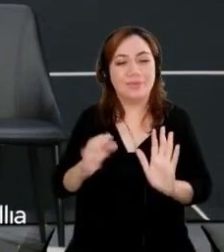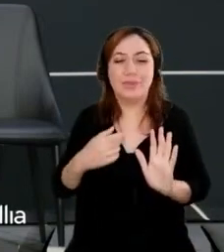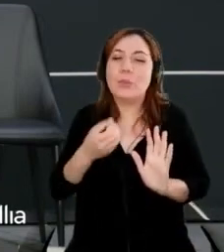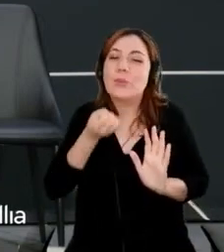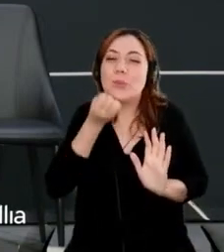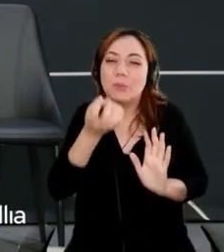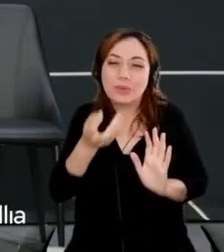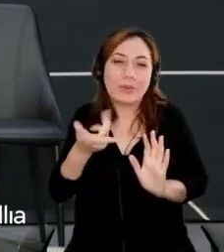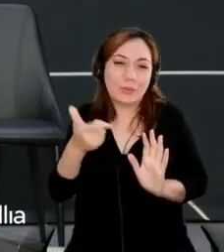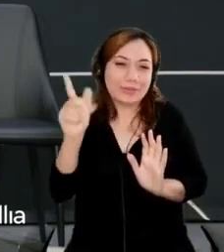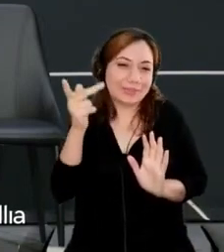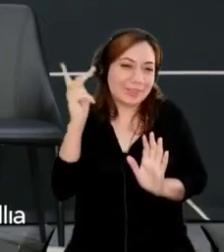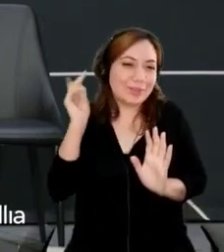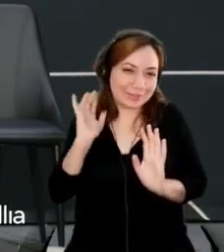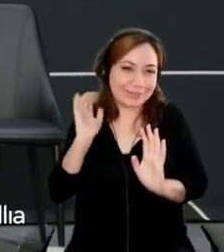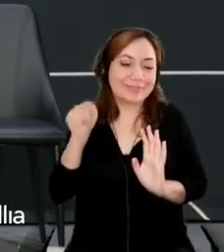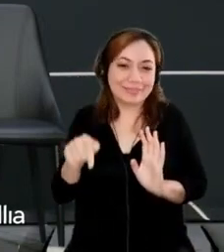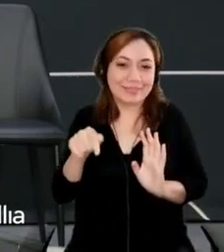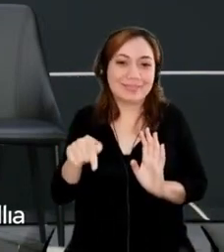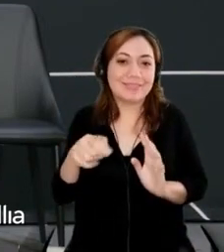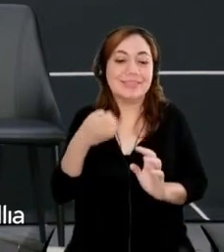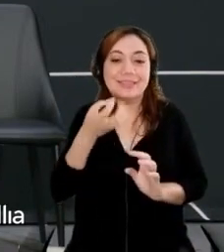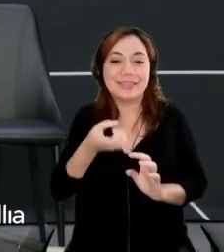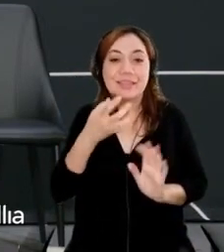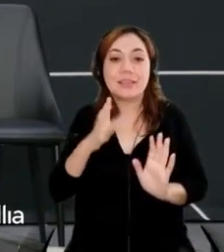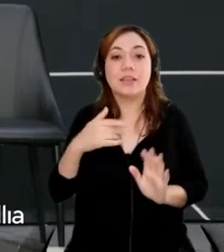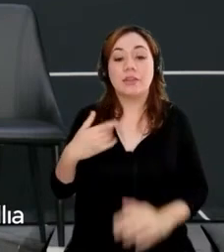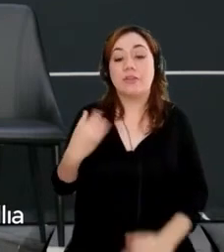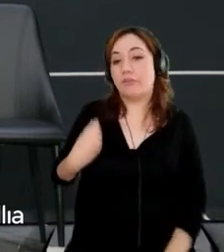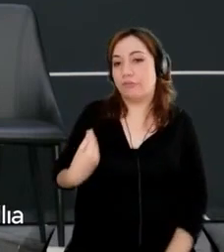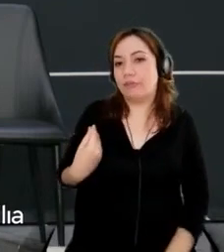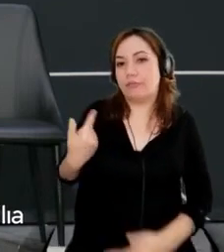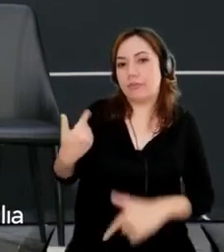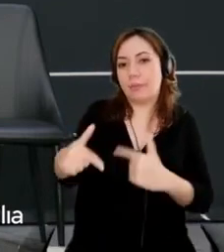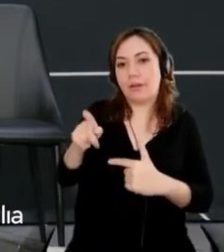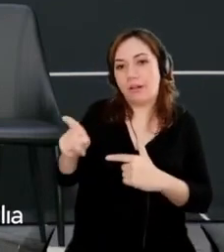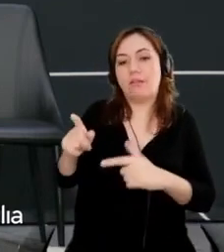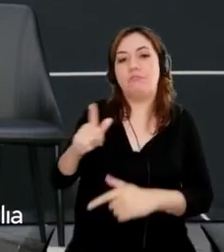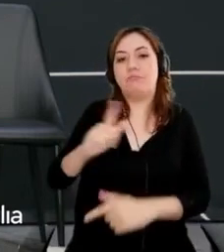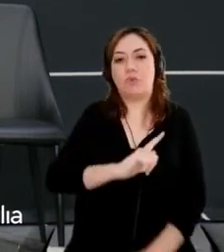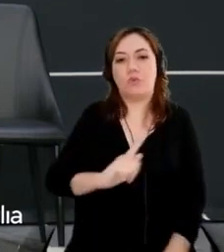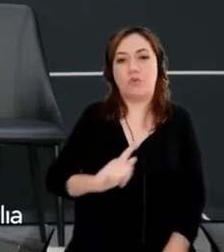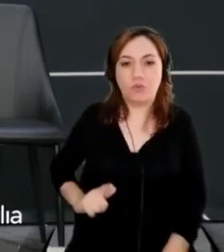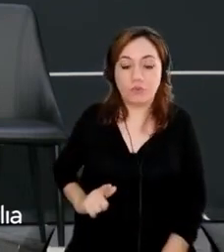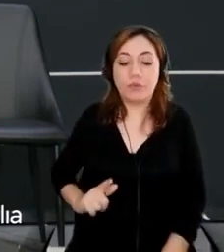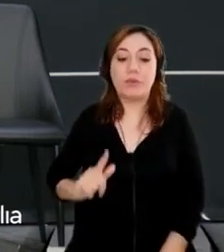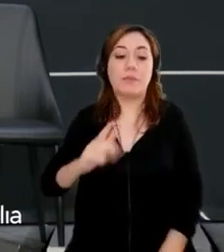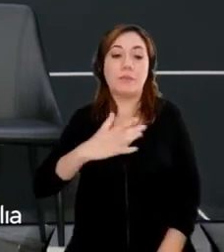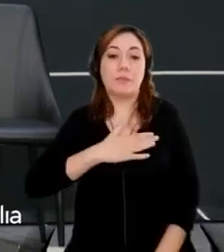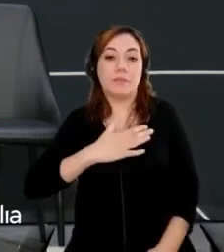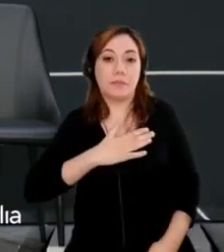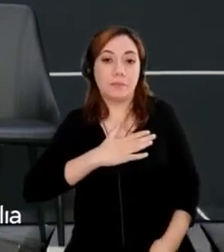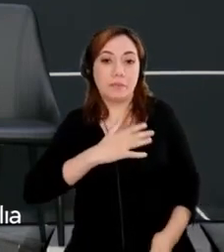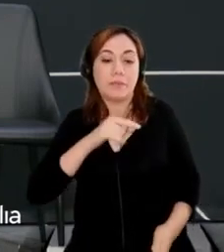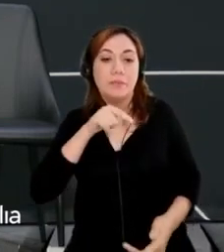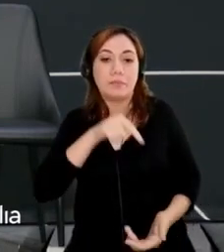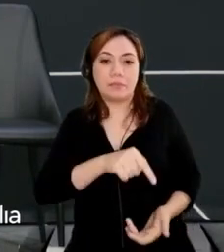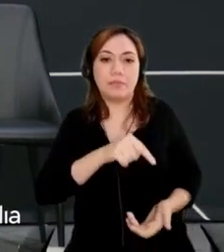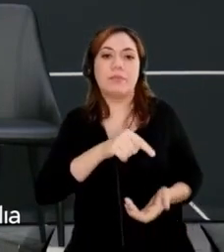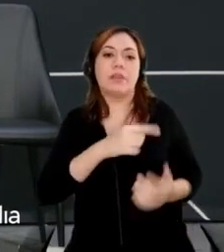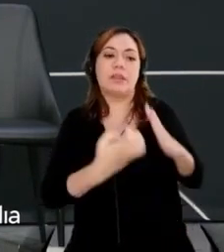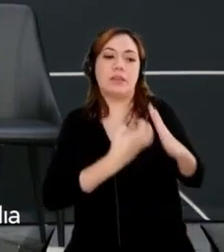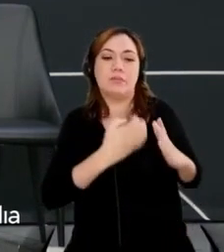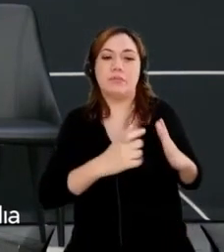you. So I was in the government, and my agency had this amazing IT project going